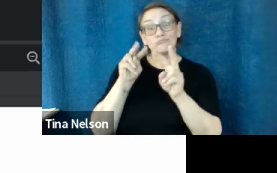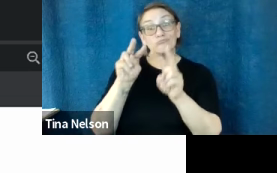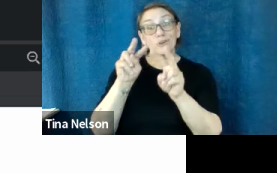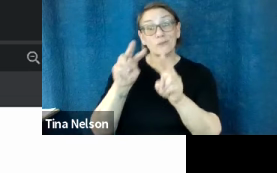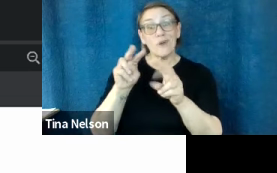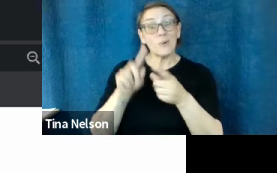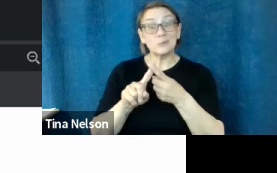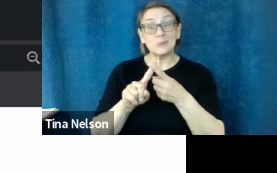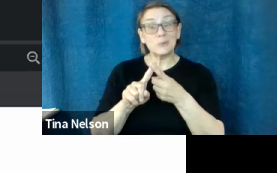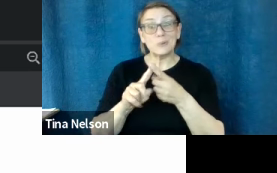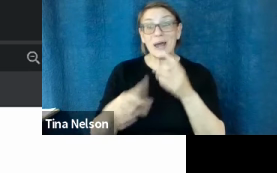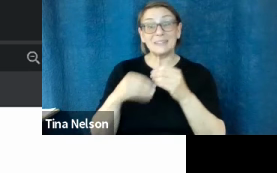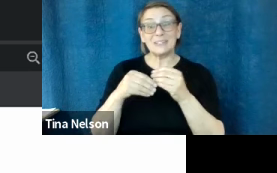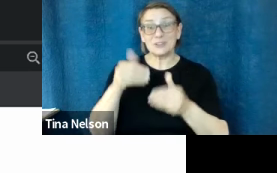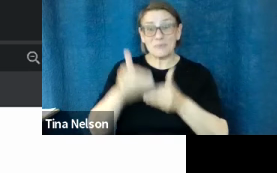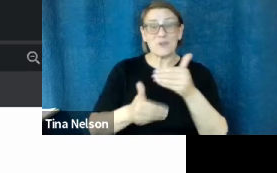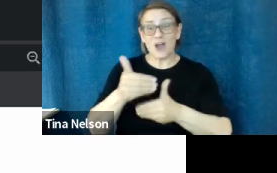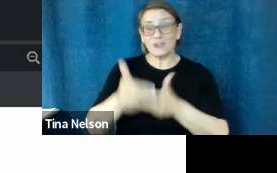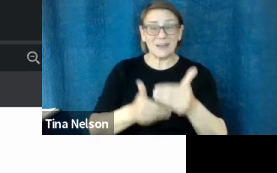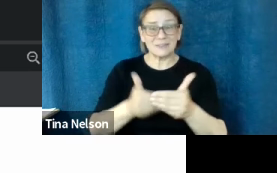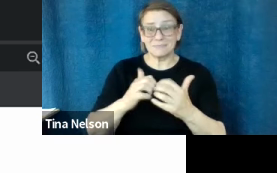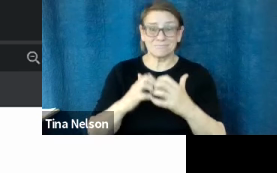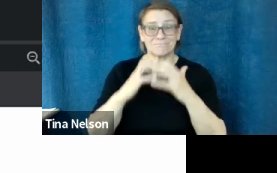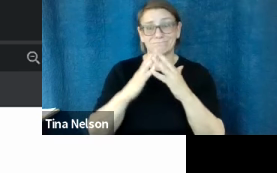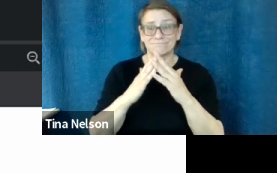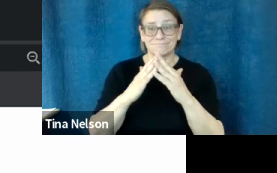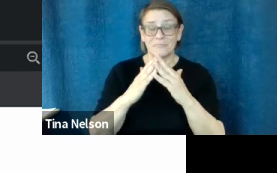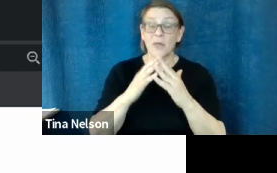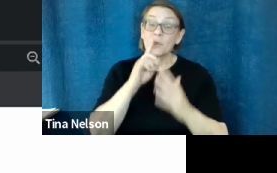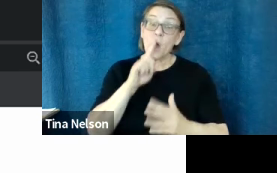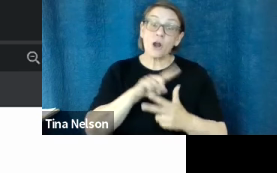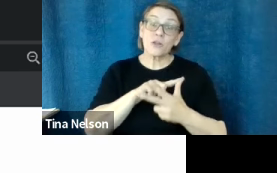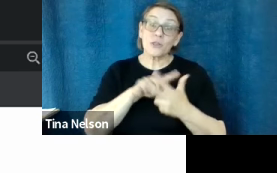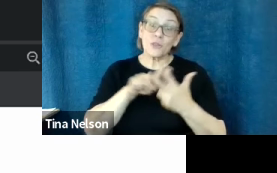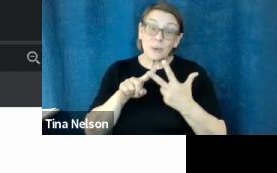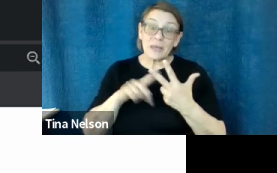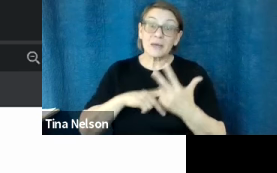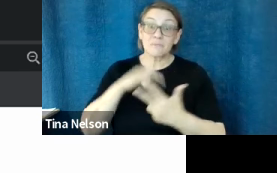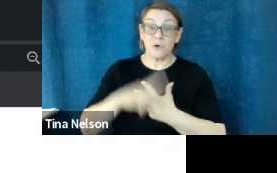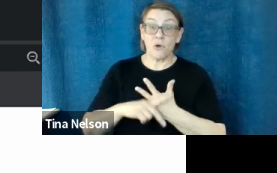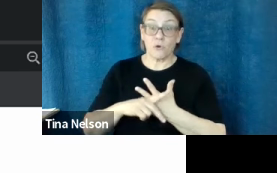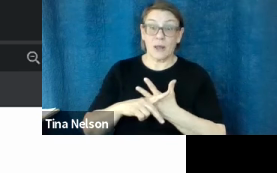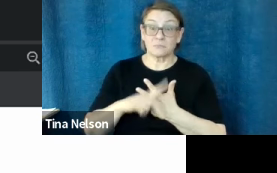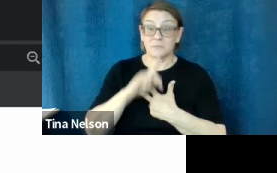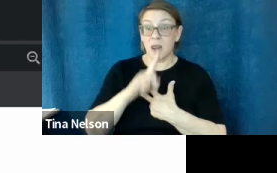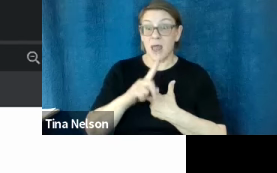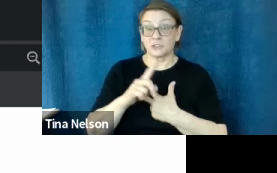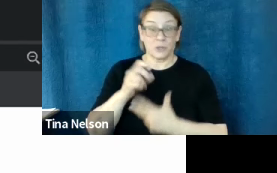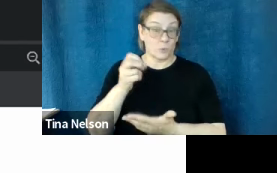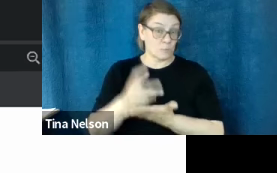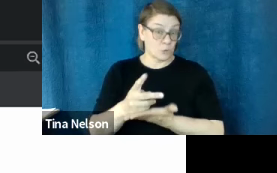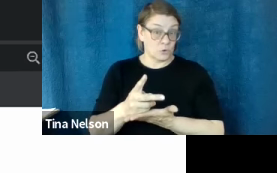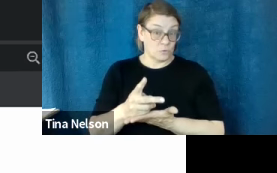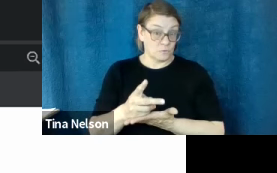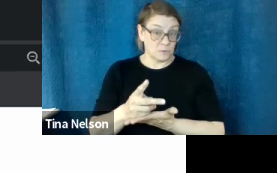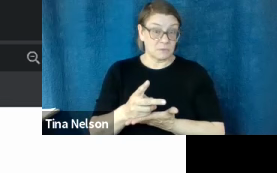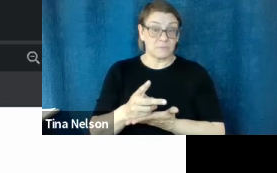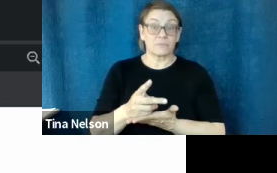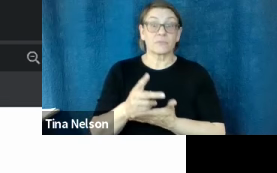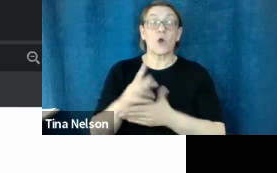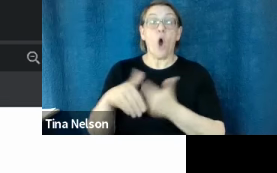to additional progress on that. There are actually three programs that have been approved related